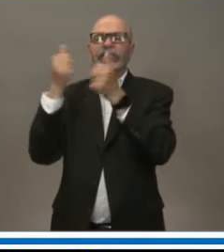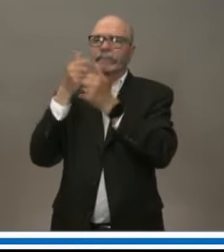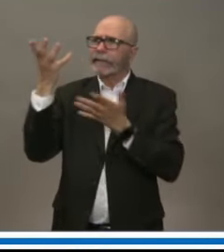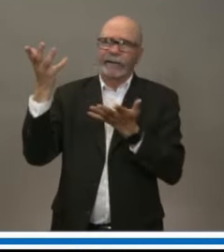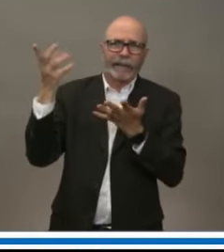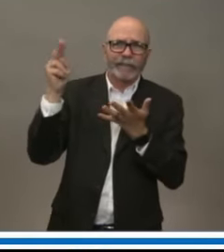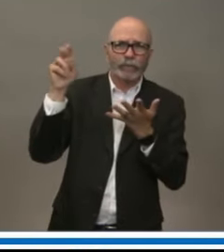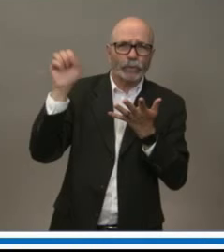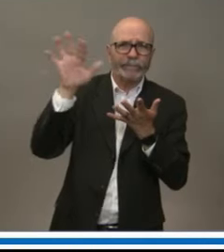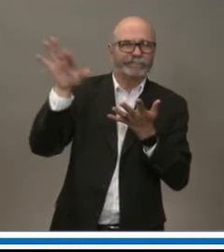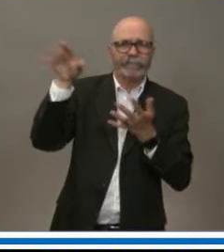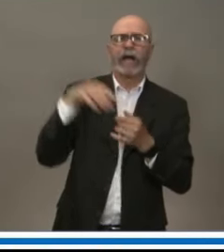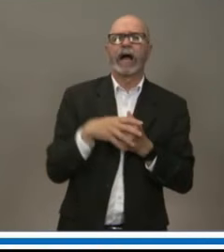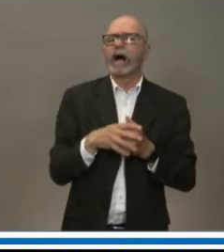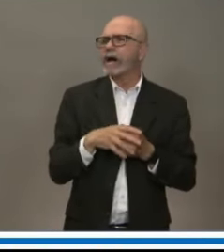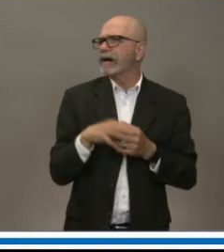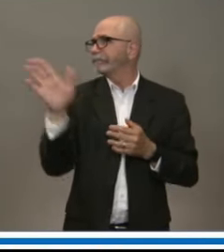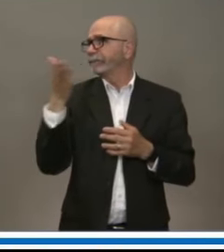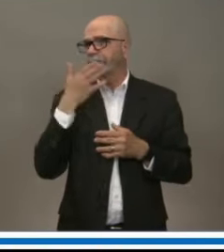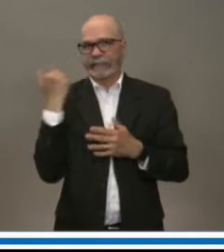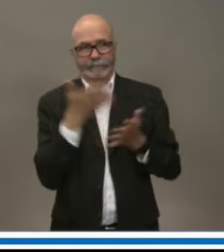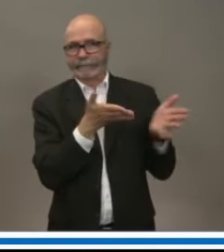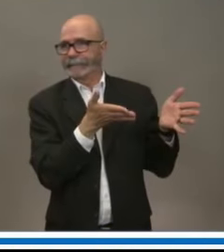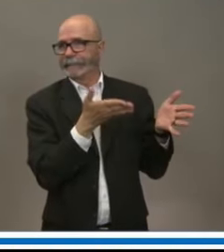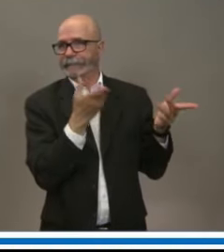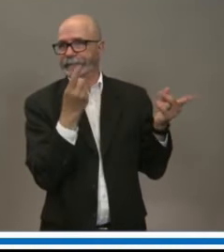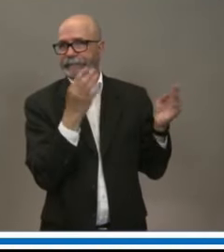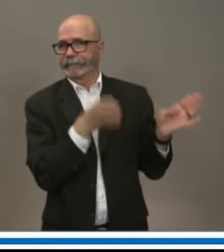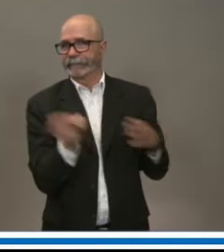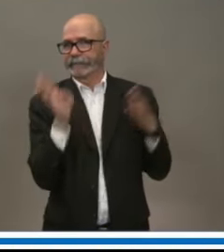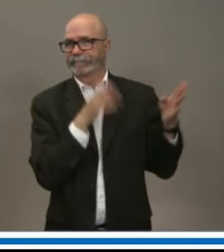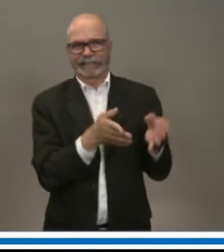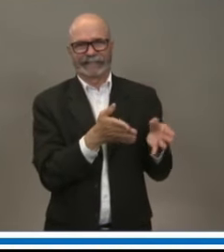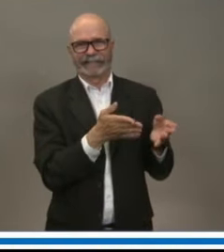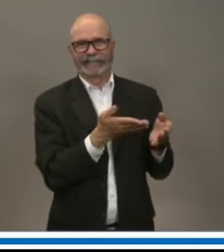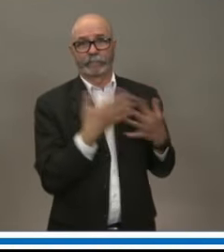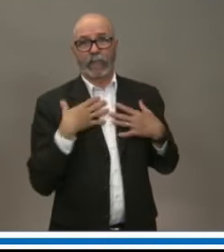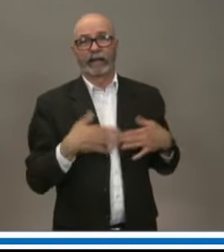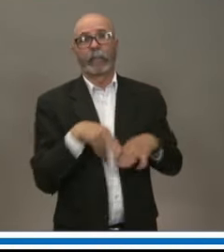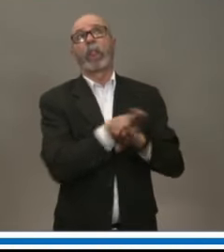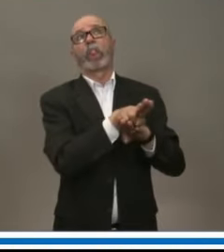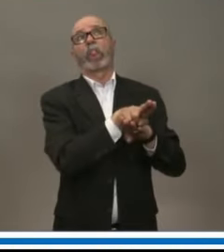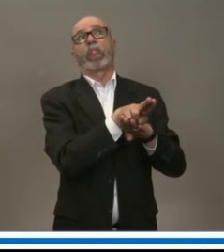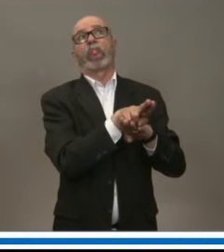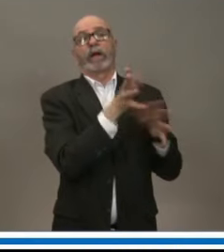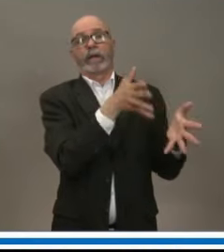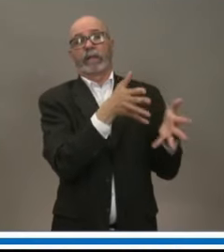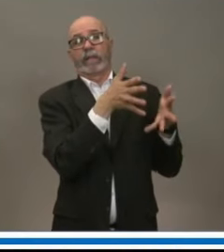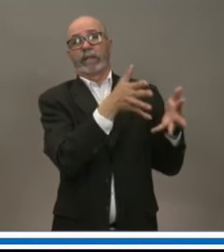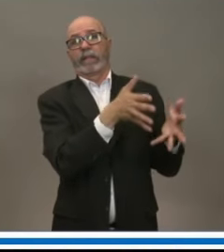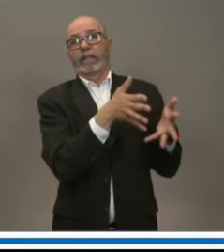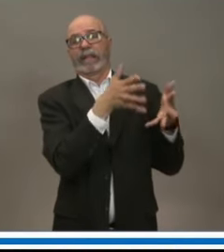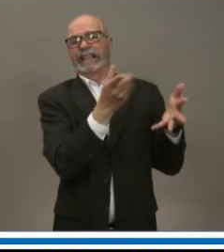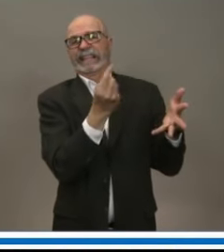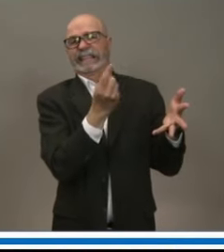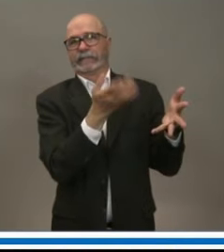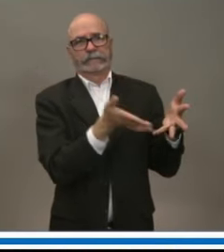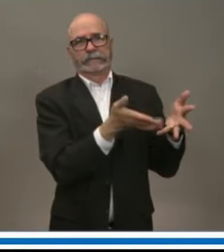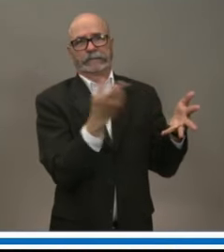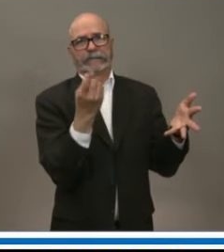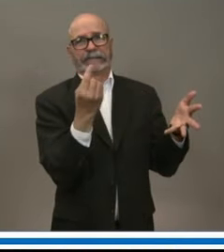best practices in place in terms of handling people, bodies where there's a death, including the concern that it may or be COVID